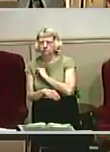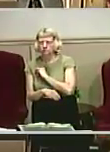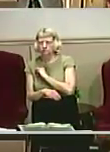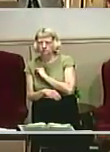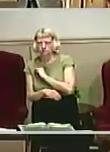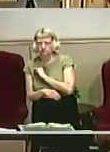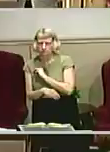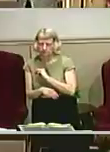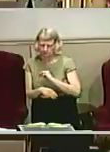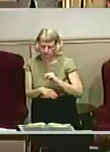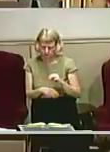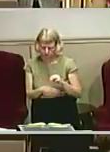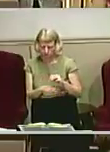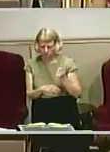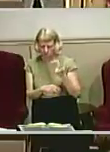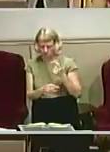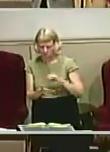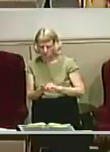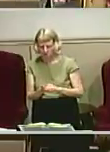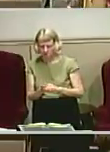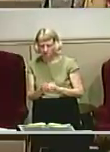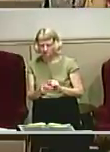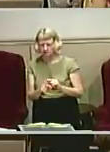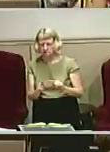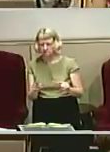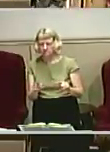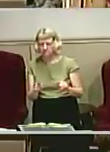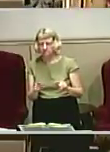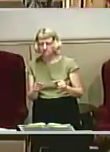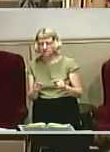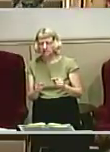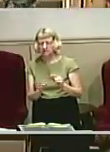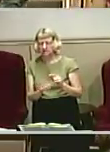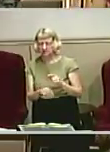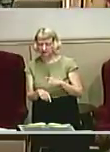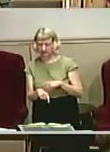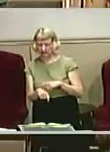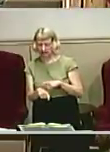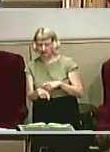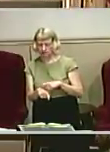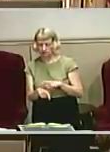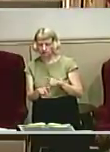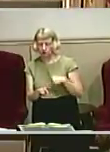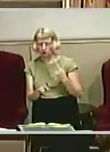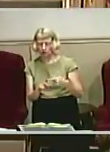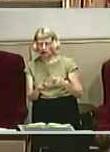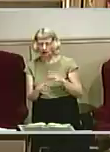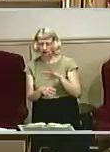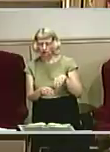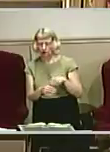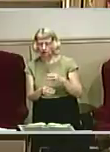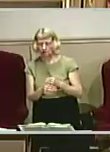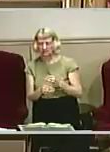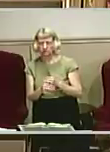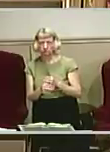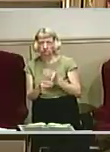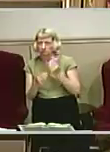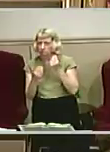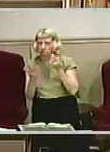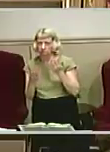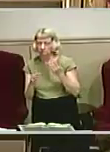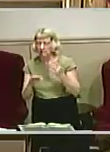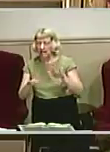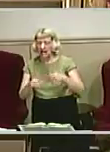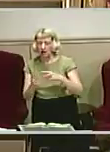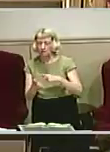going into missions without Him calling you into that. But it's great because there are times, as when you're in missions that you don't have any idea how the bills are